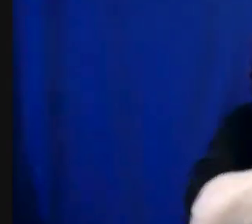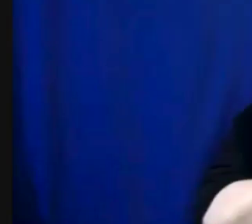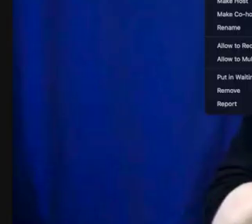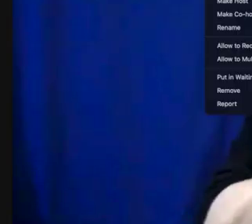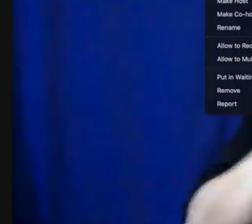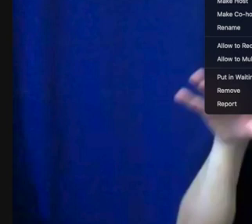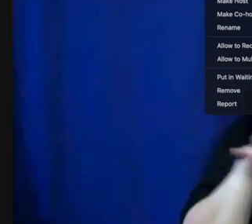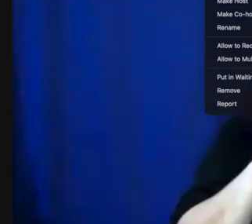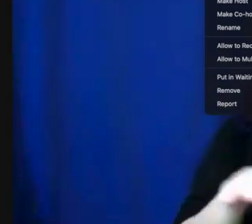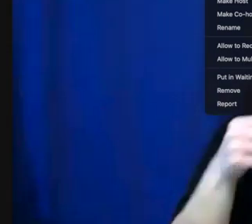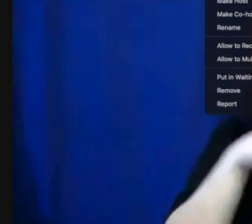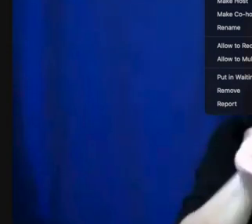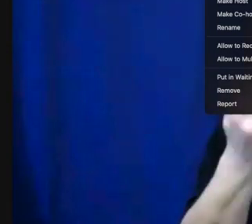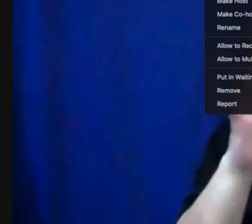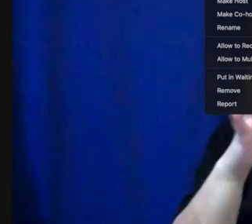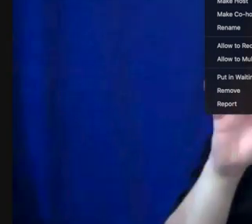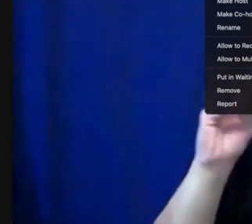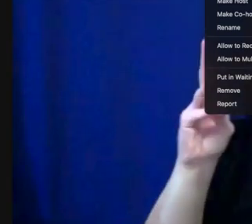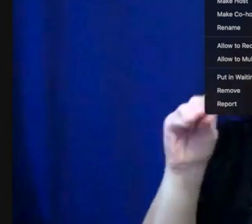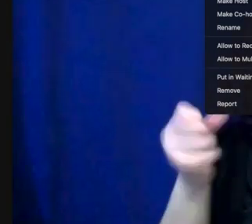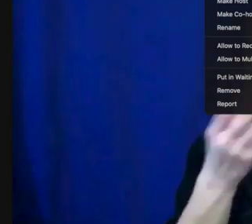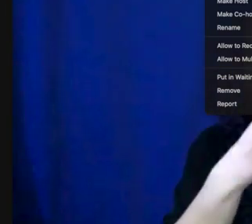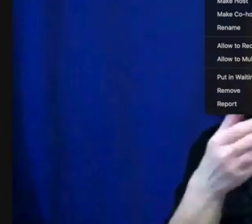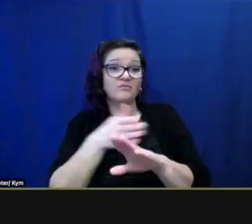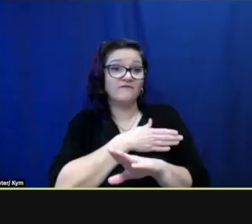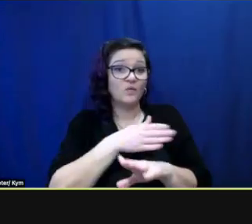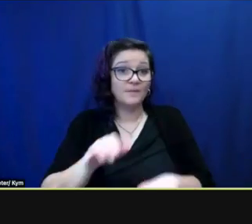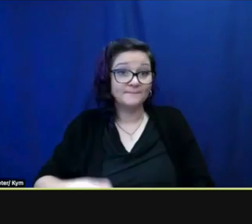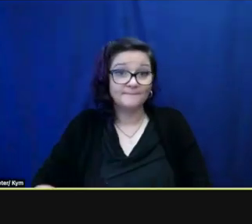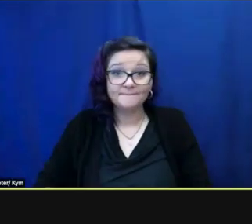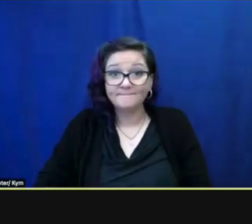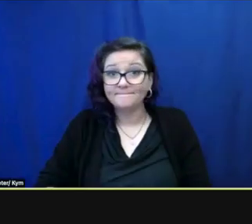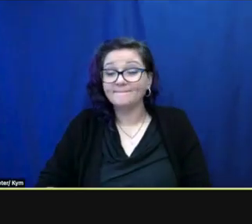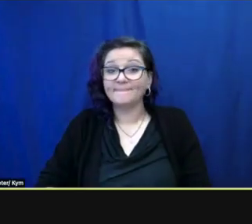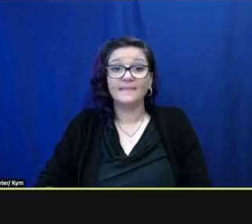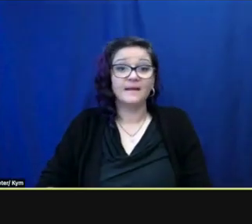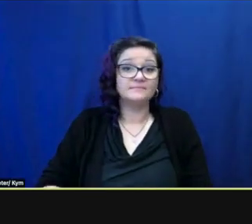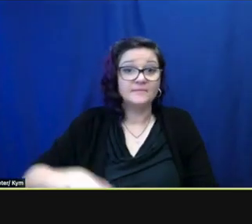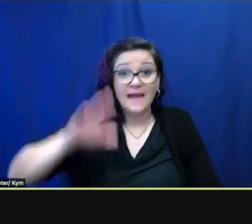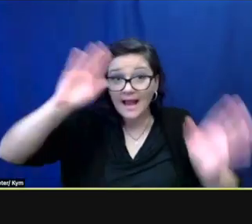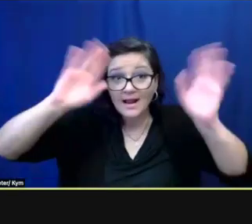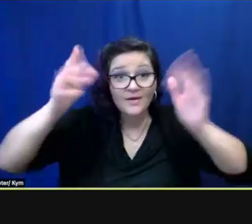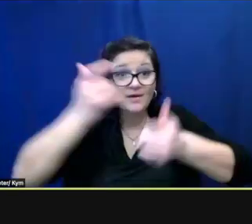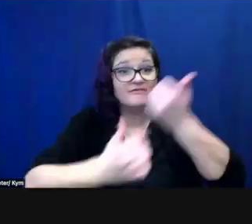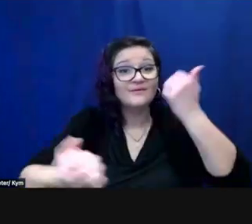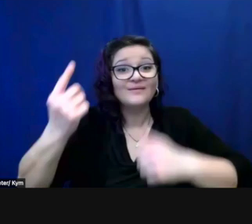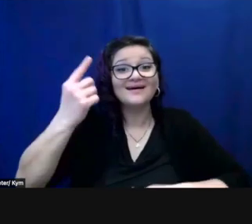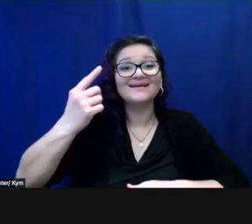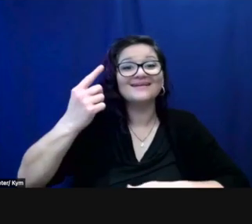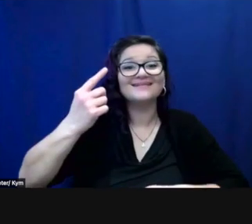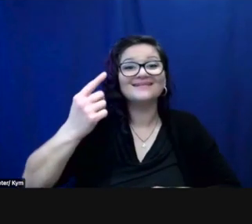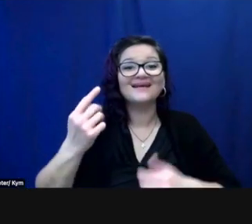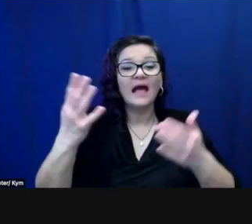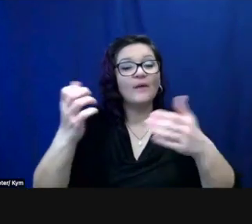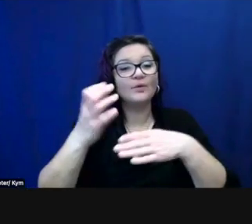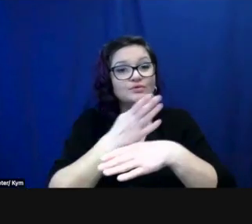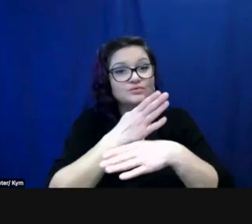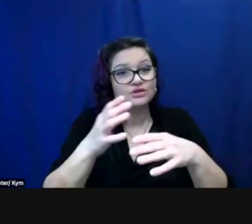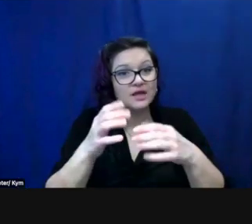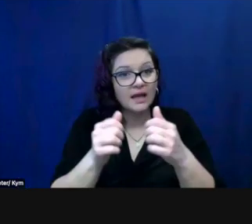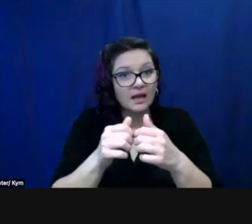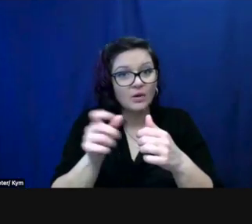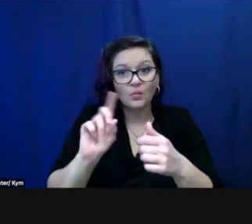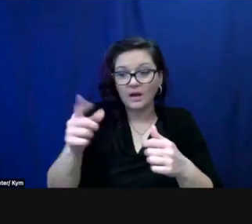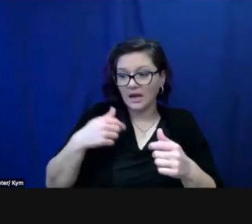60s and before that. And the spotlight. There's Susie. Hi, everyone. I just want to share that where